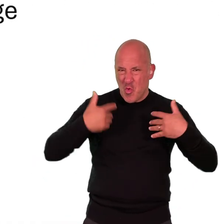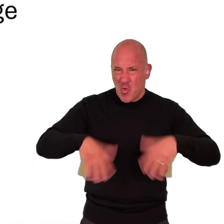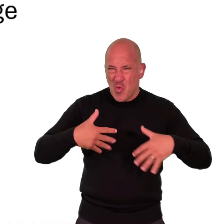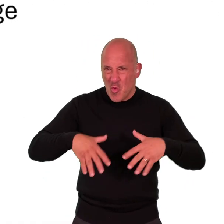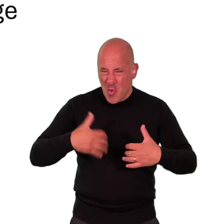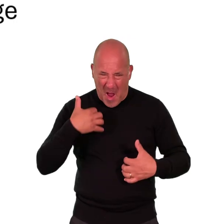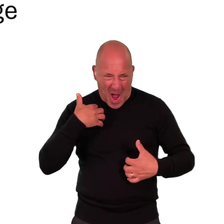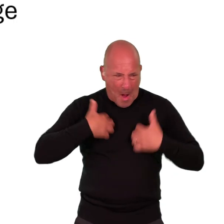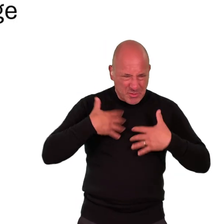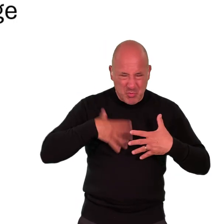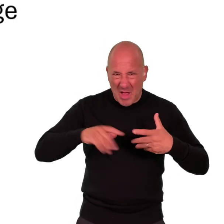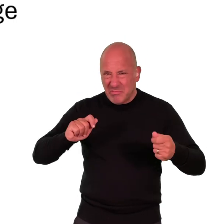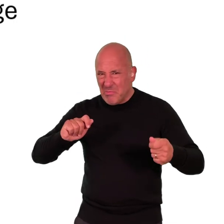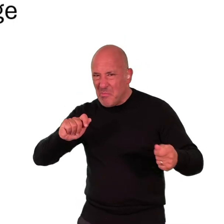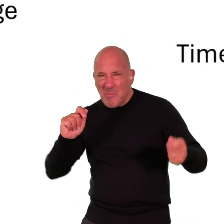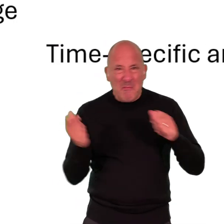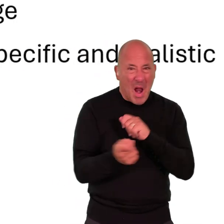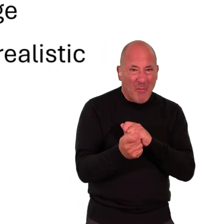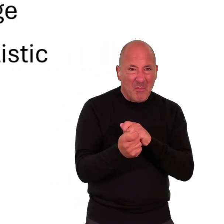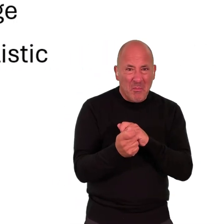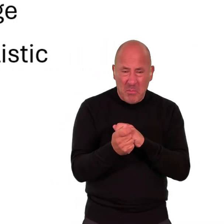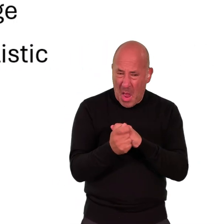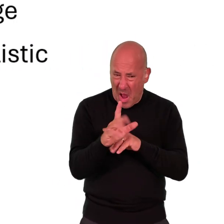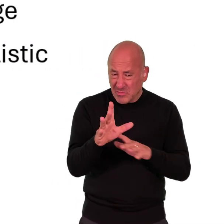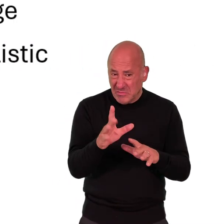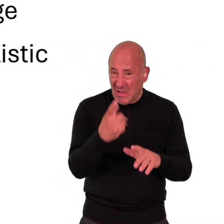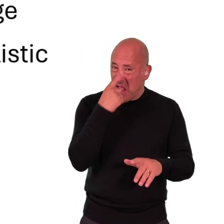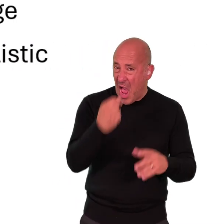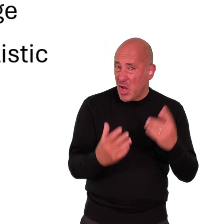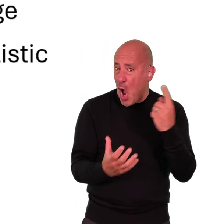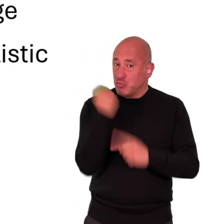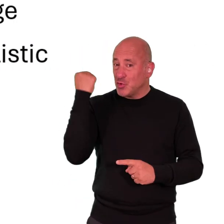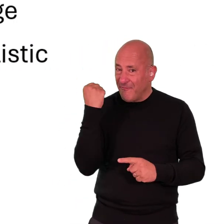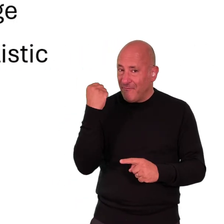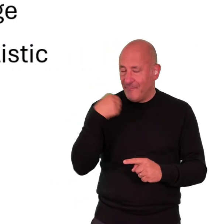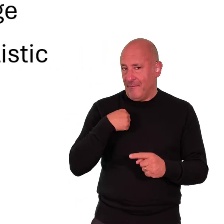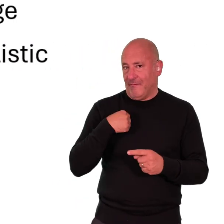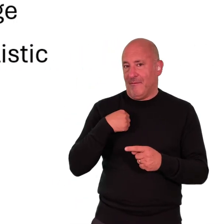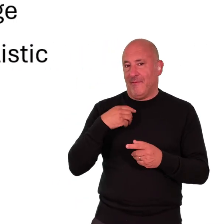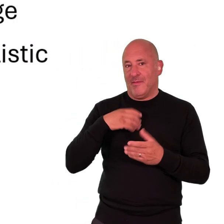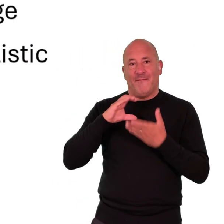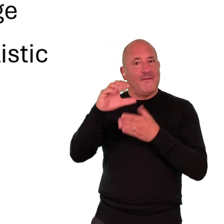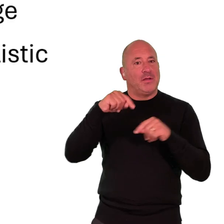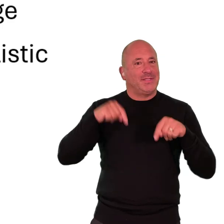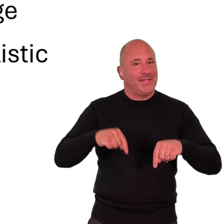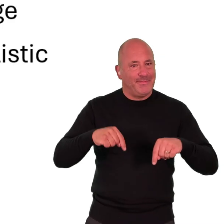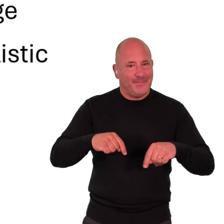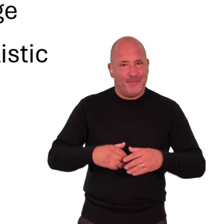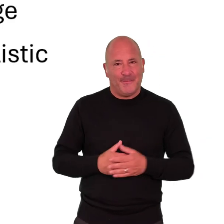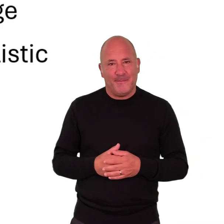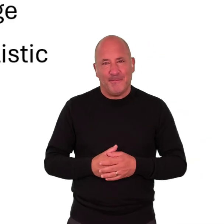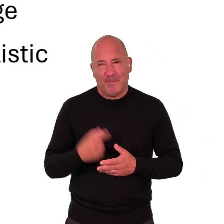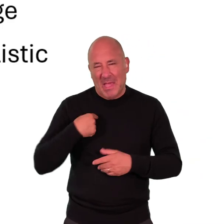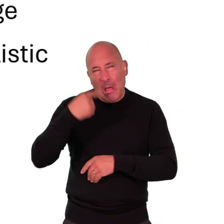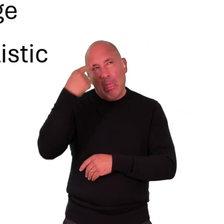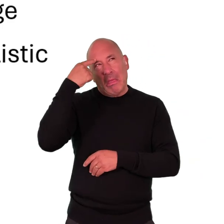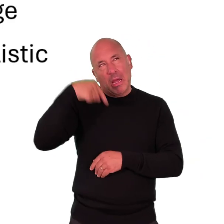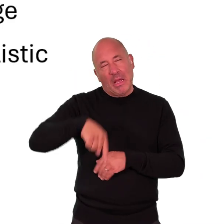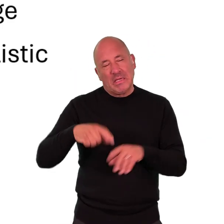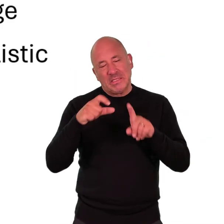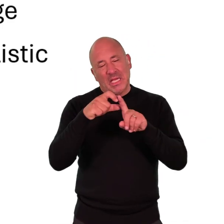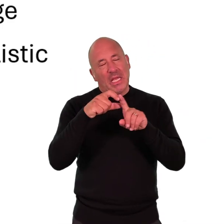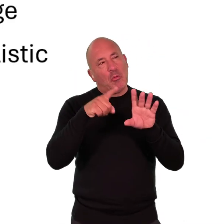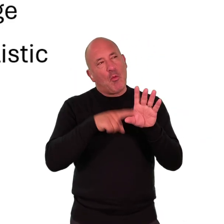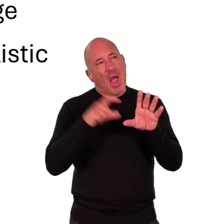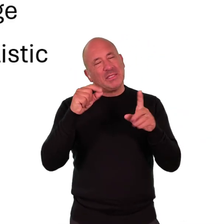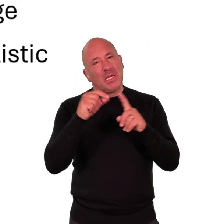specific point in time that has a realistic chance of being achieved. So I tend to think of DYCP as a fund